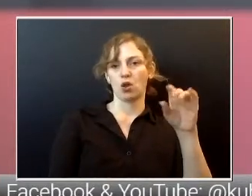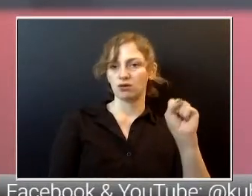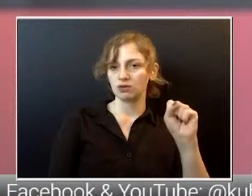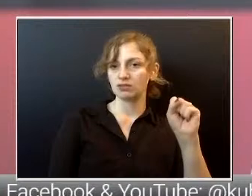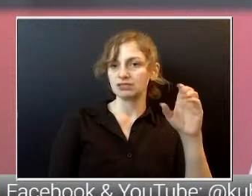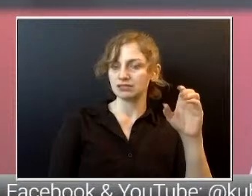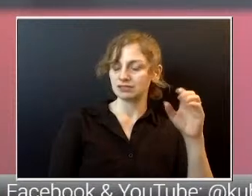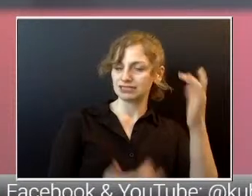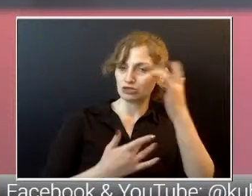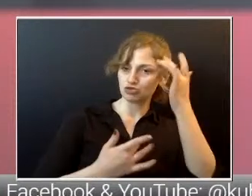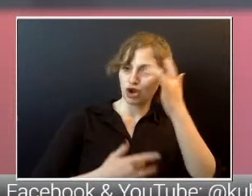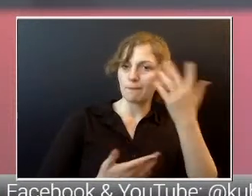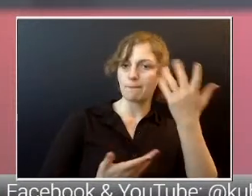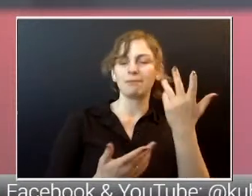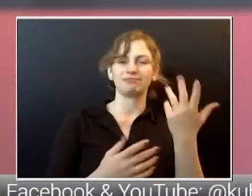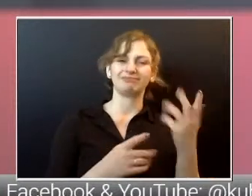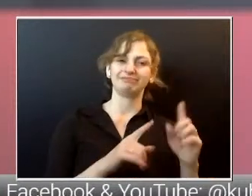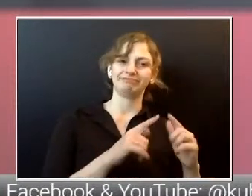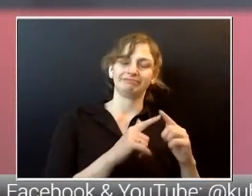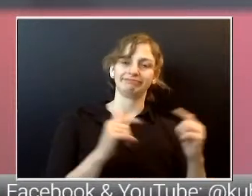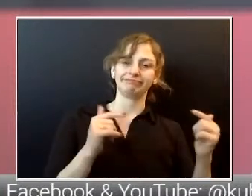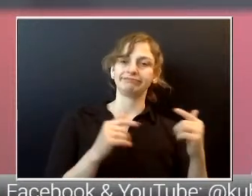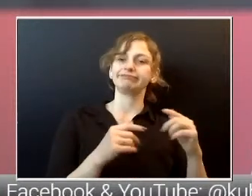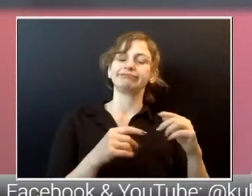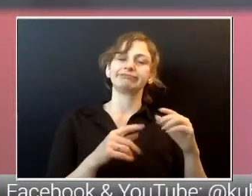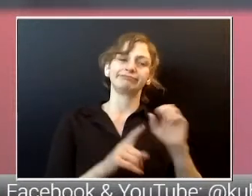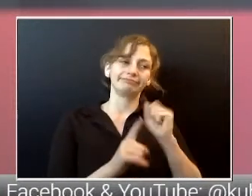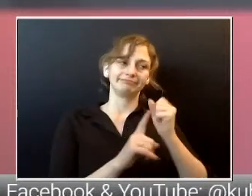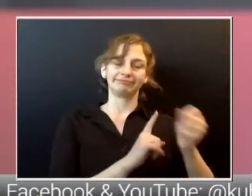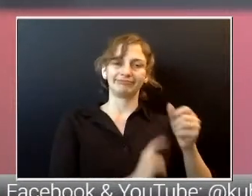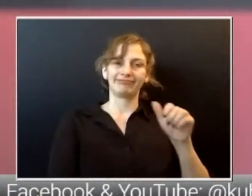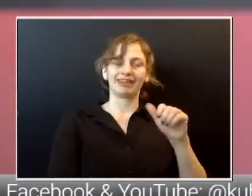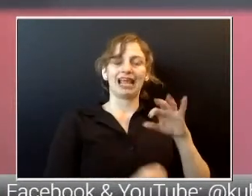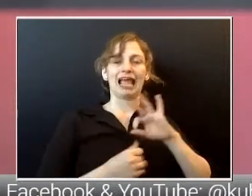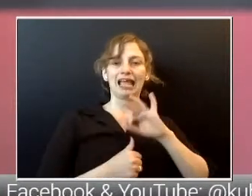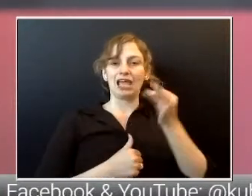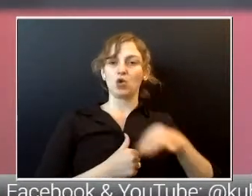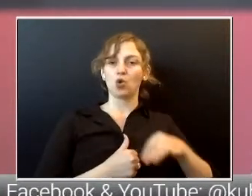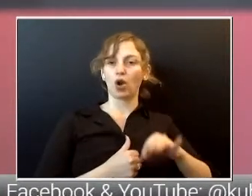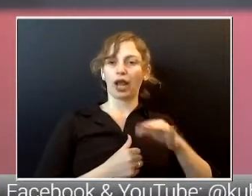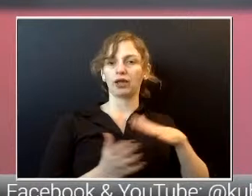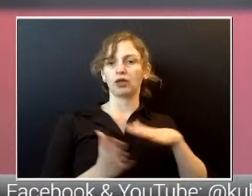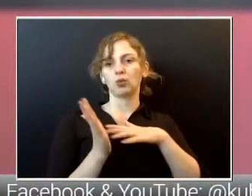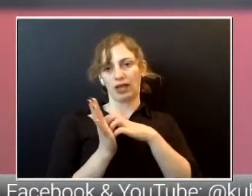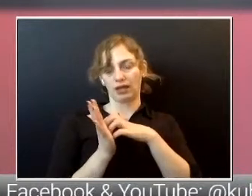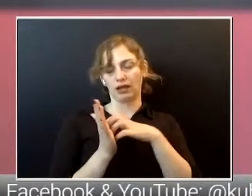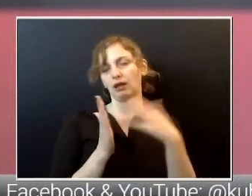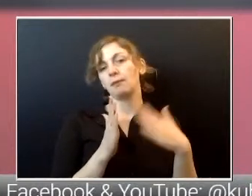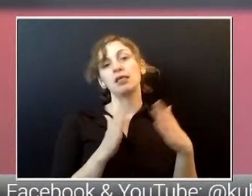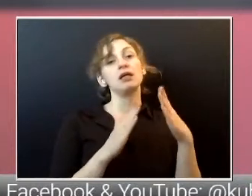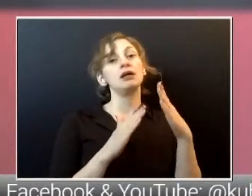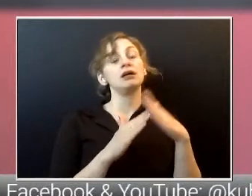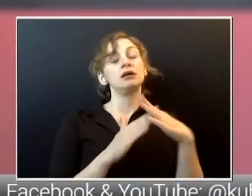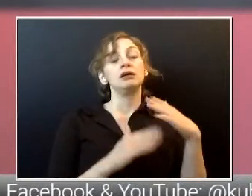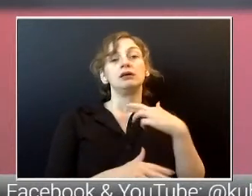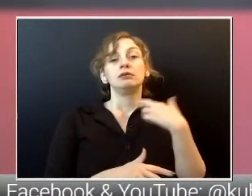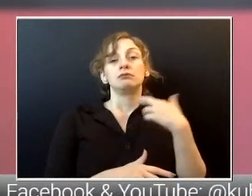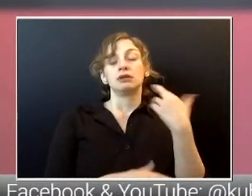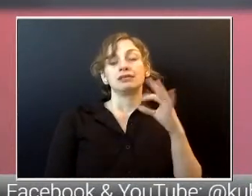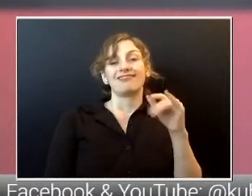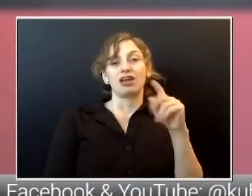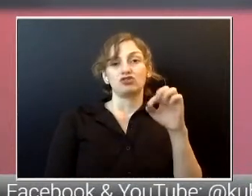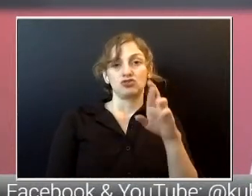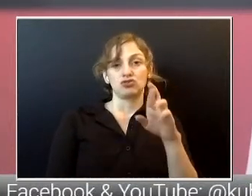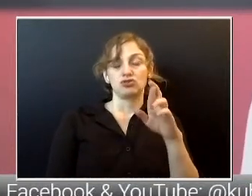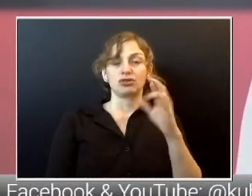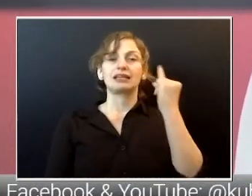fairly uncommon, but the most important risk factor is if someone has a pre-existing enlargement